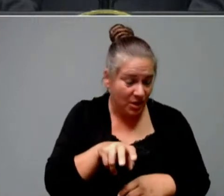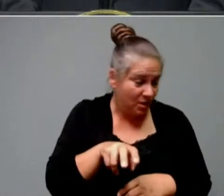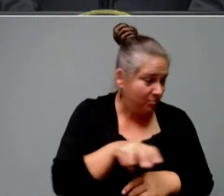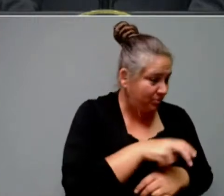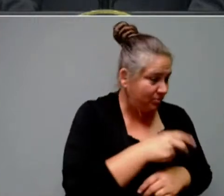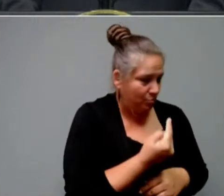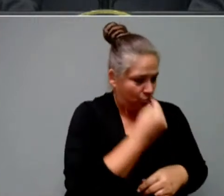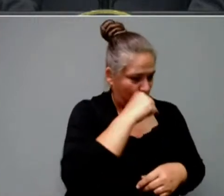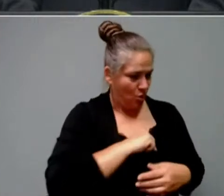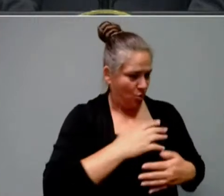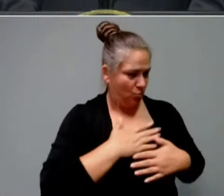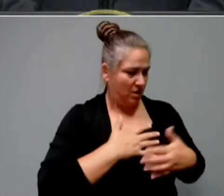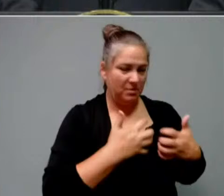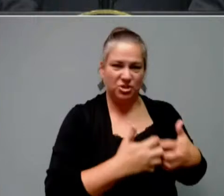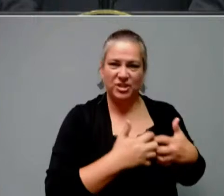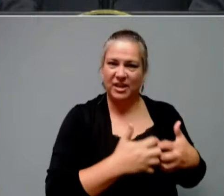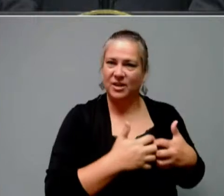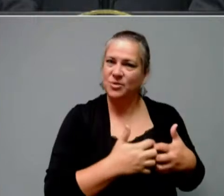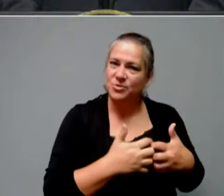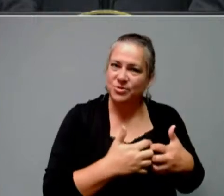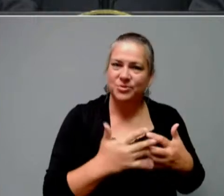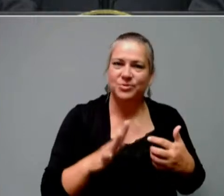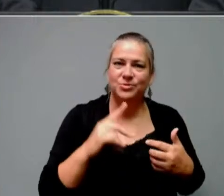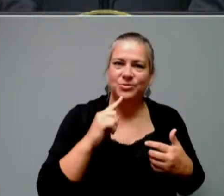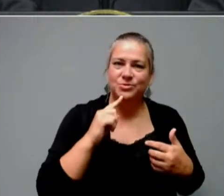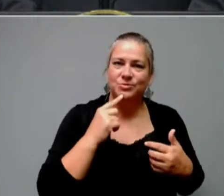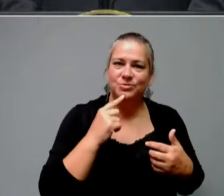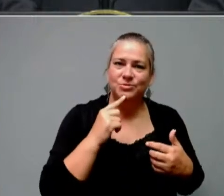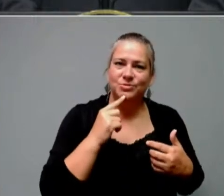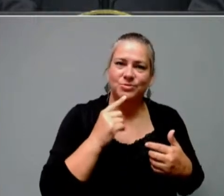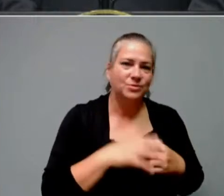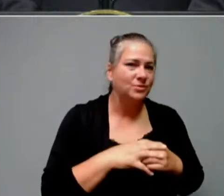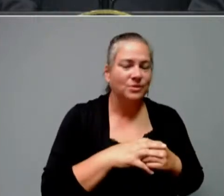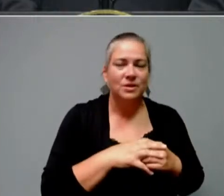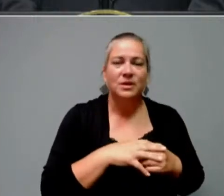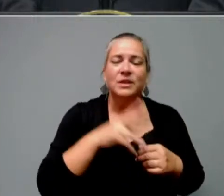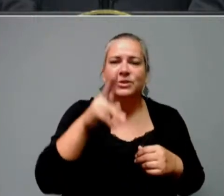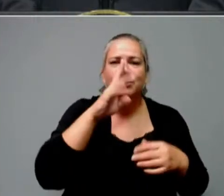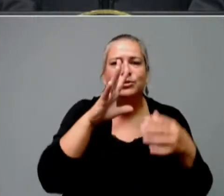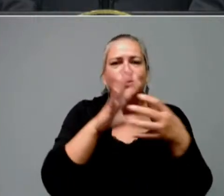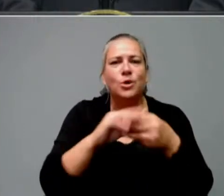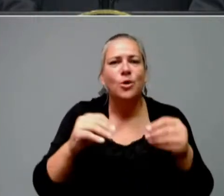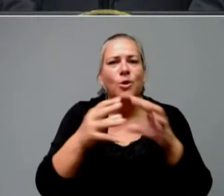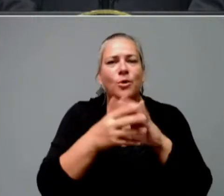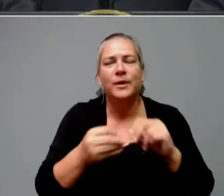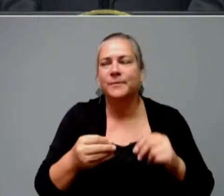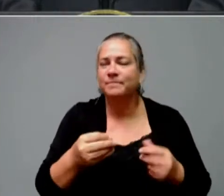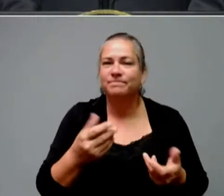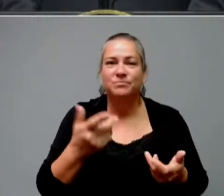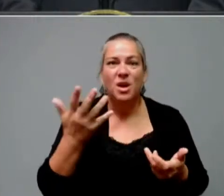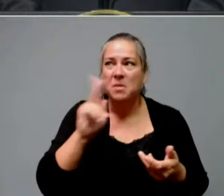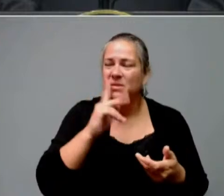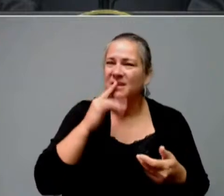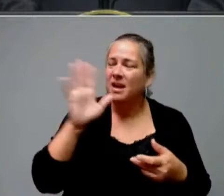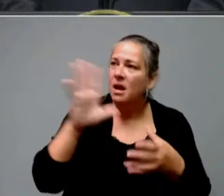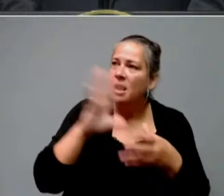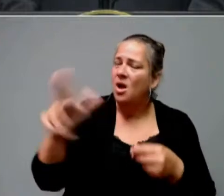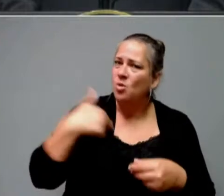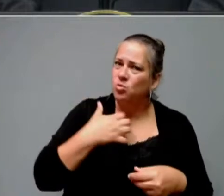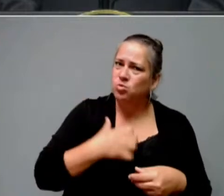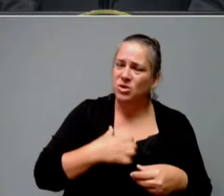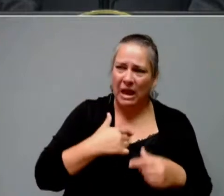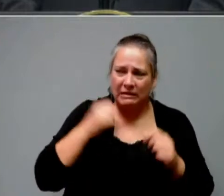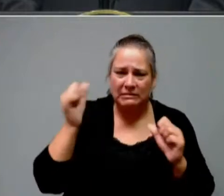ventilator. And we see all the stories about them wishing they could get the vaccine. They're not stories, they're